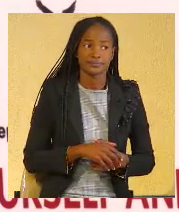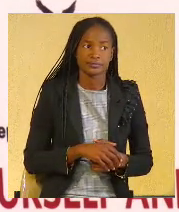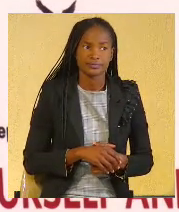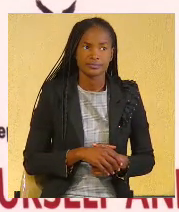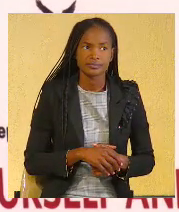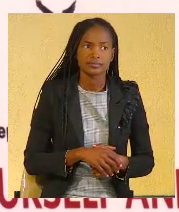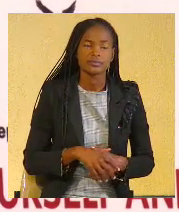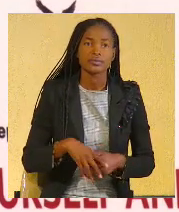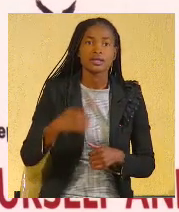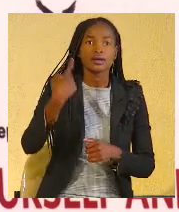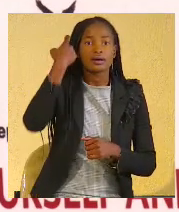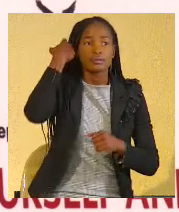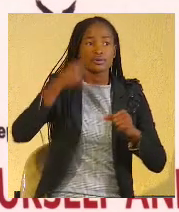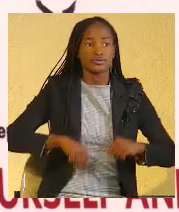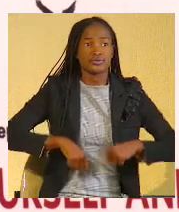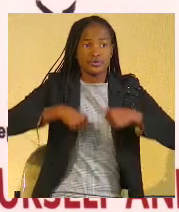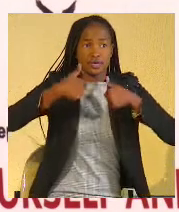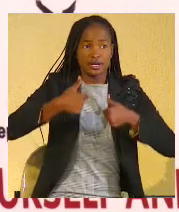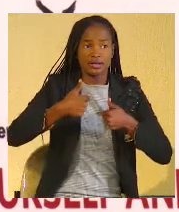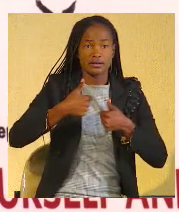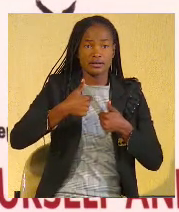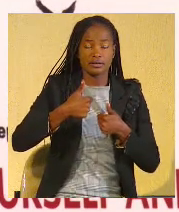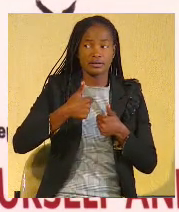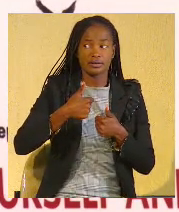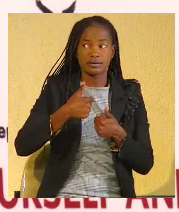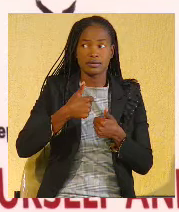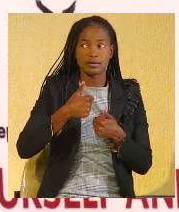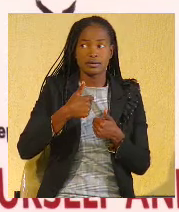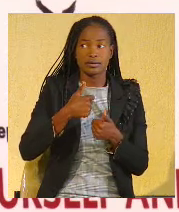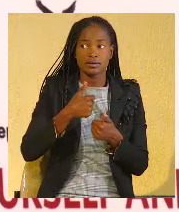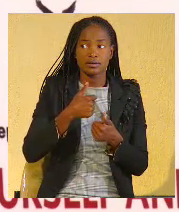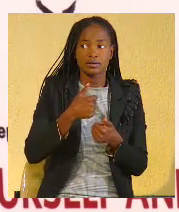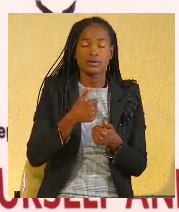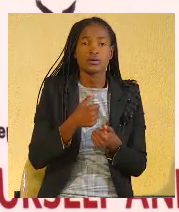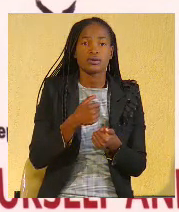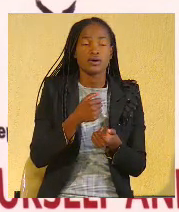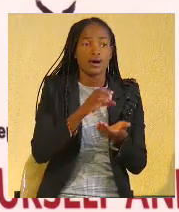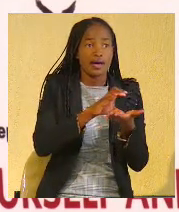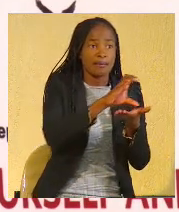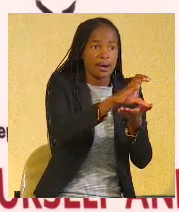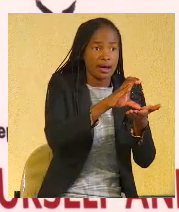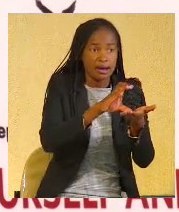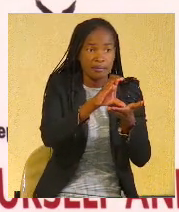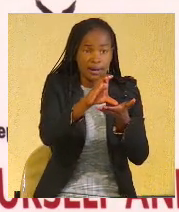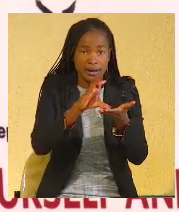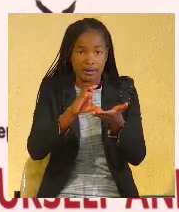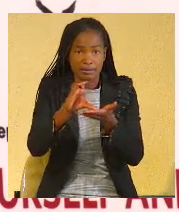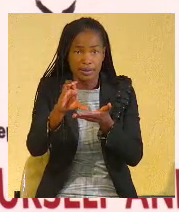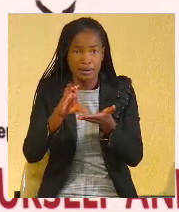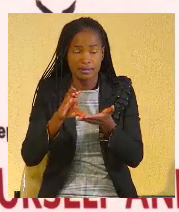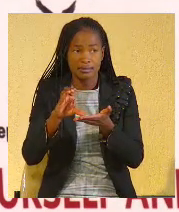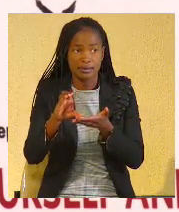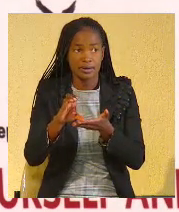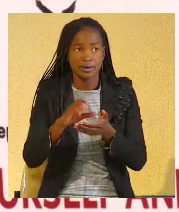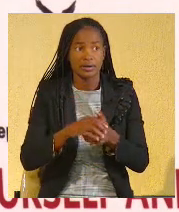And the Ministry of Health and Social Services has been disbursing as part of the scaled-up